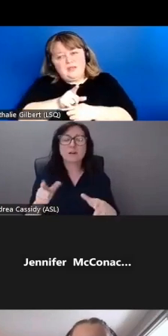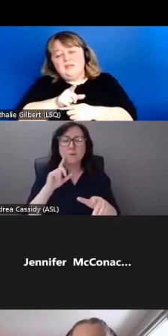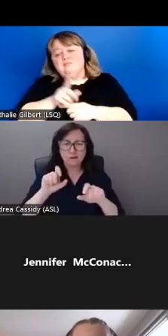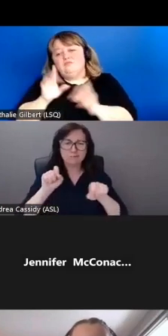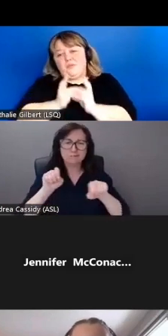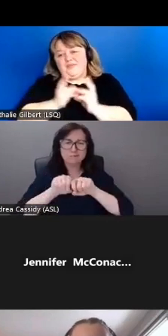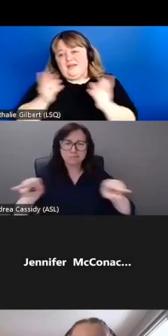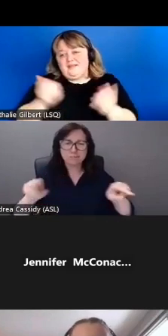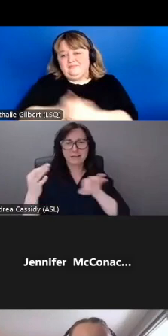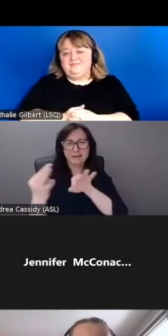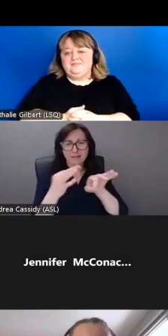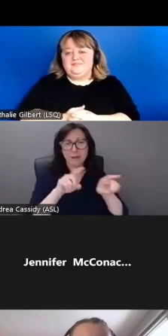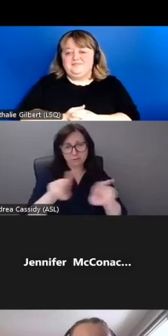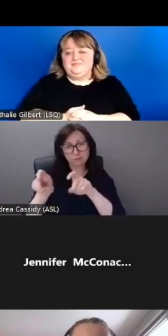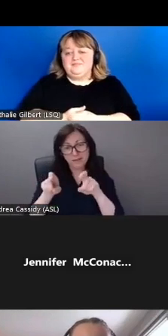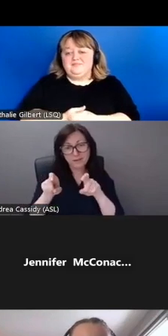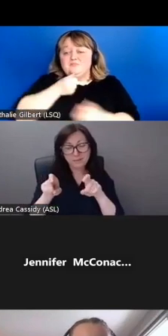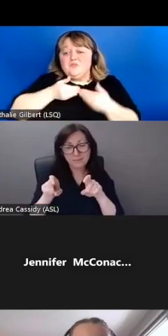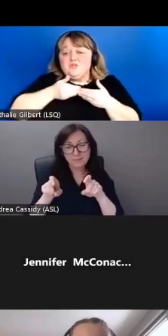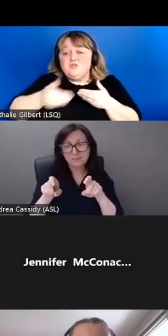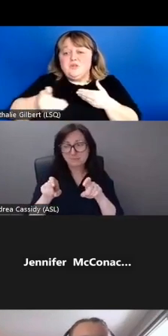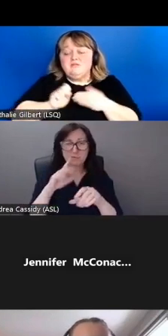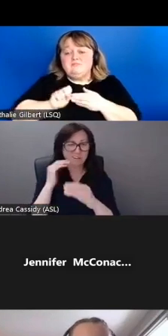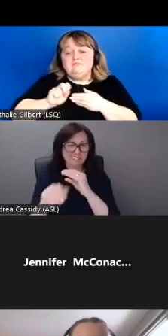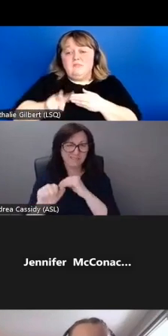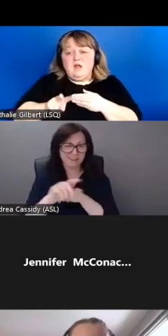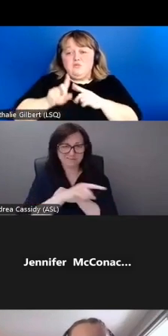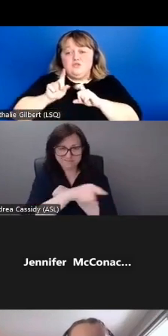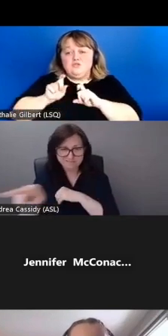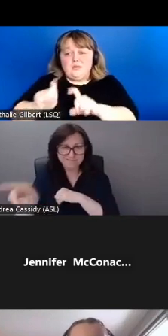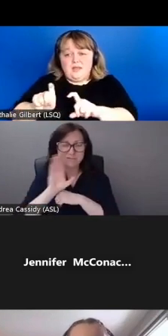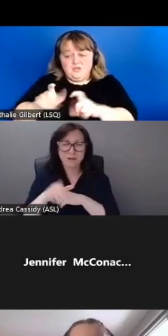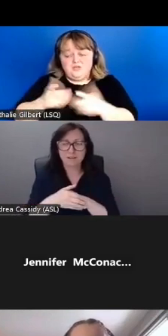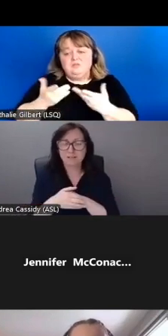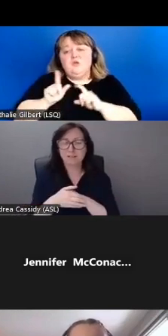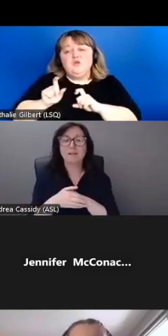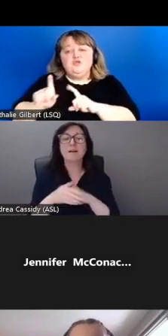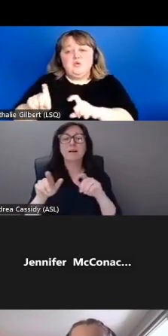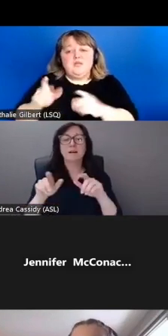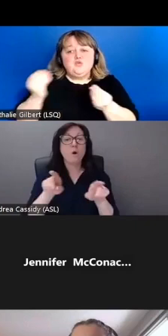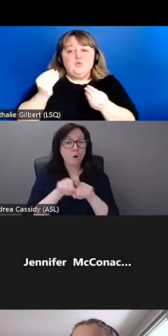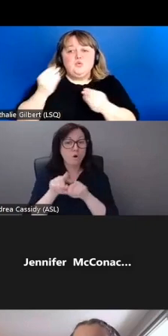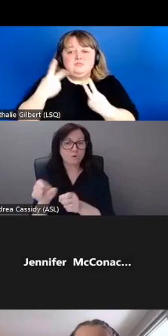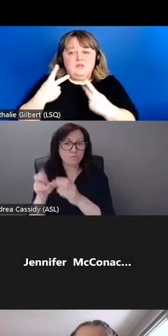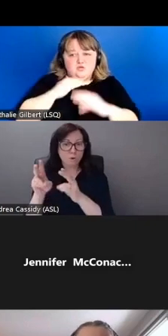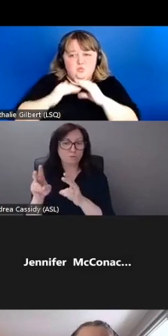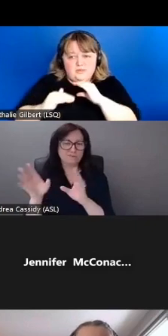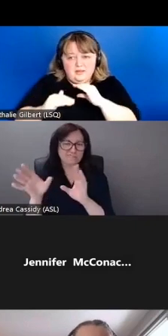around about the event, which will go directly to your email. This link is also going to be posted in the chat